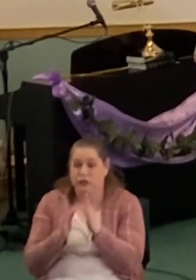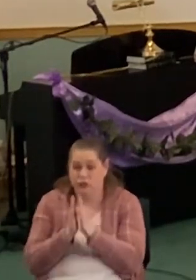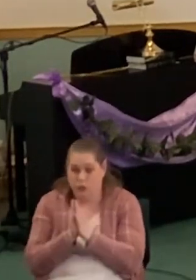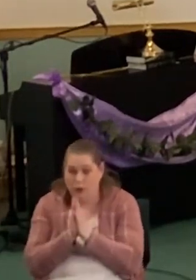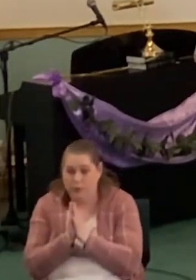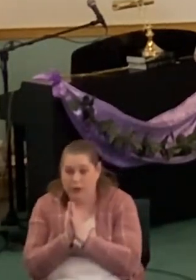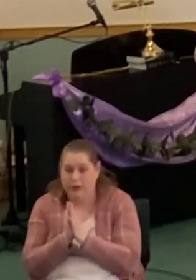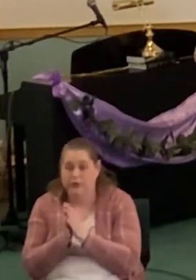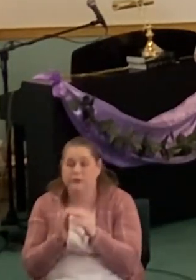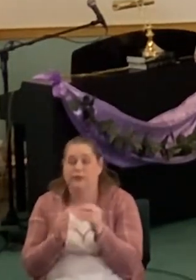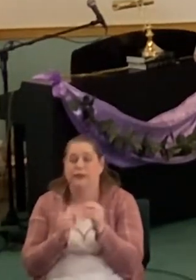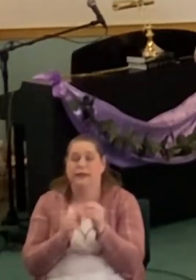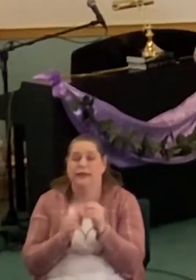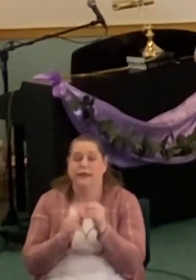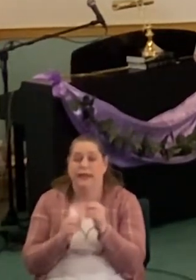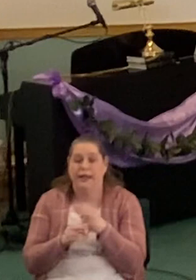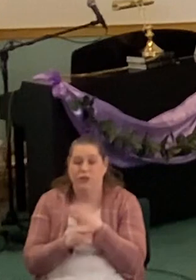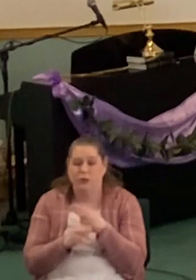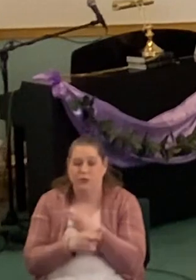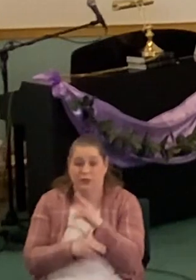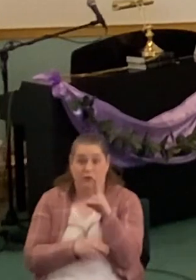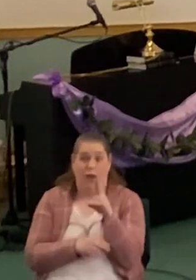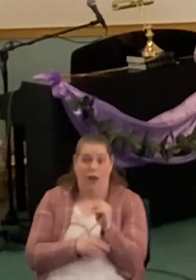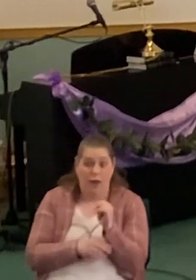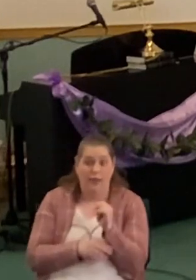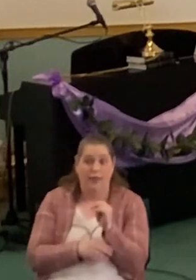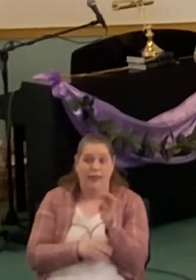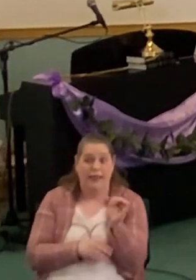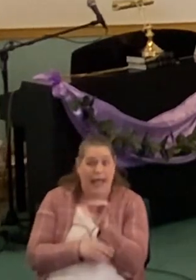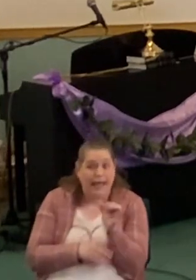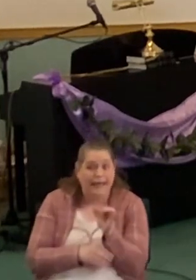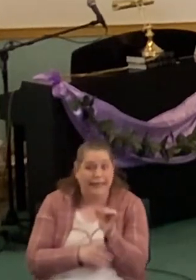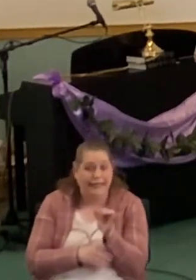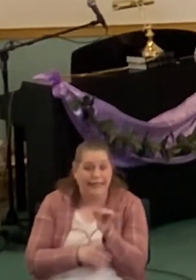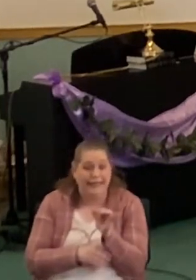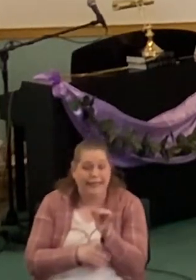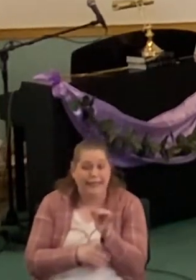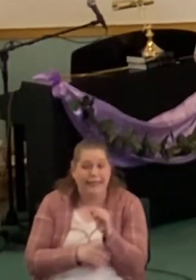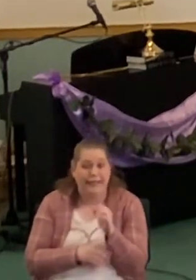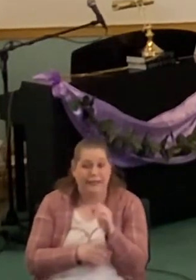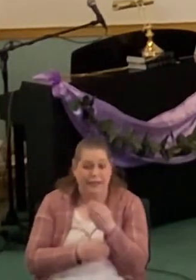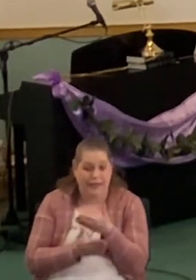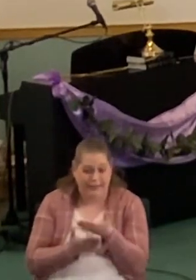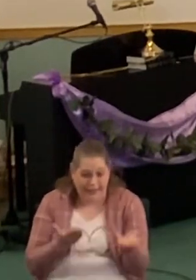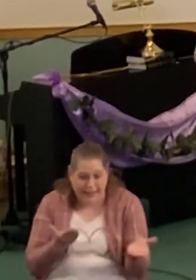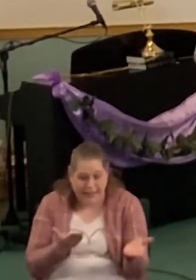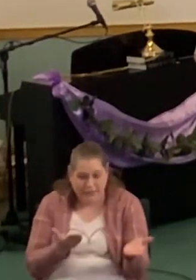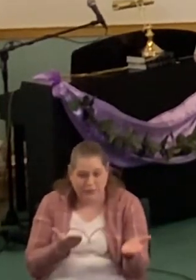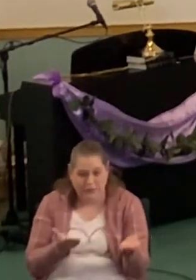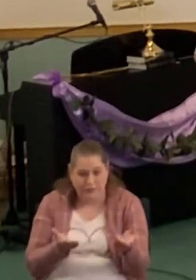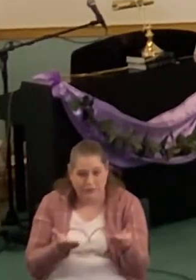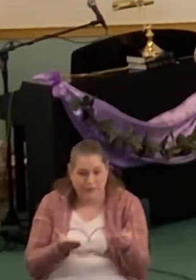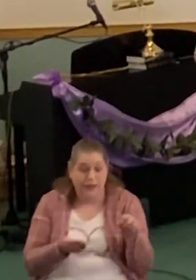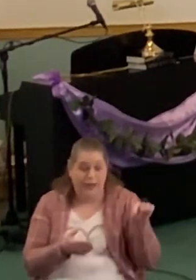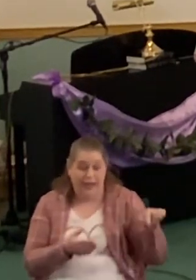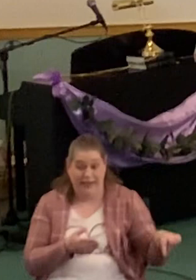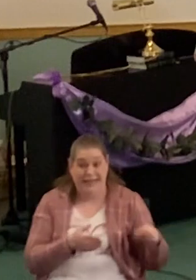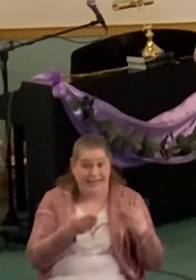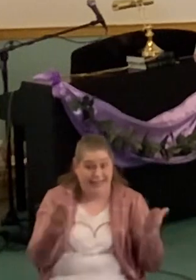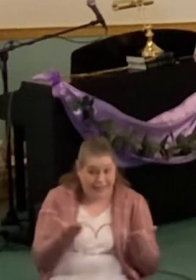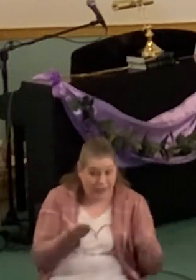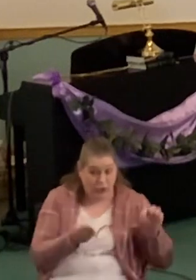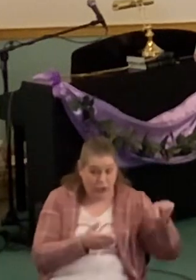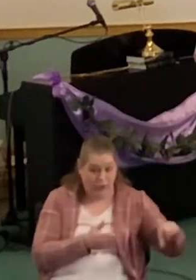instruments to correct his people. And that unlikely instrument here is the nation of